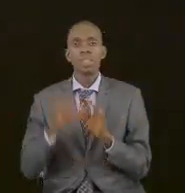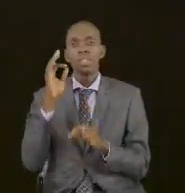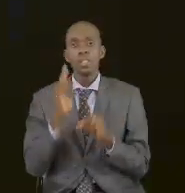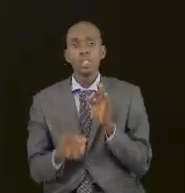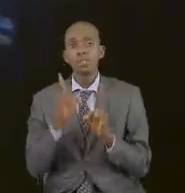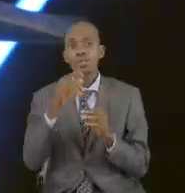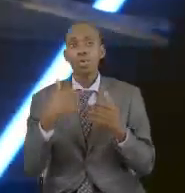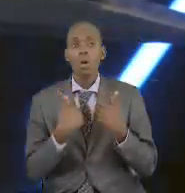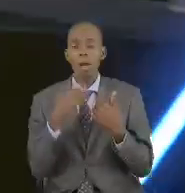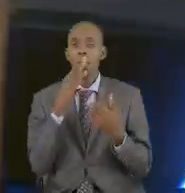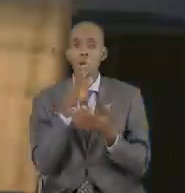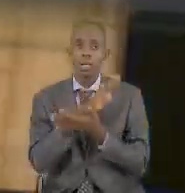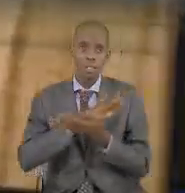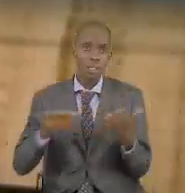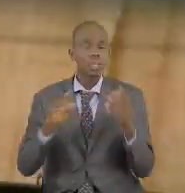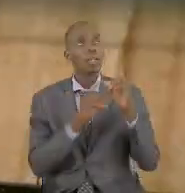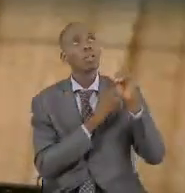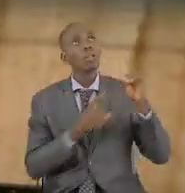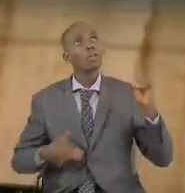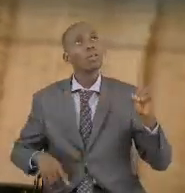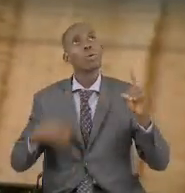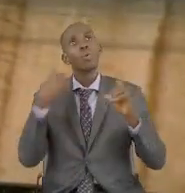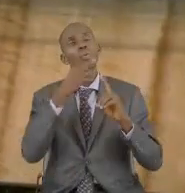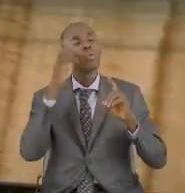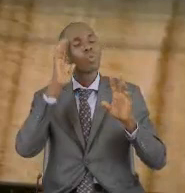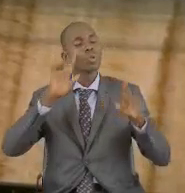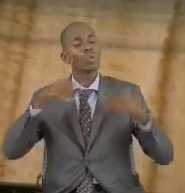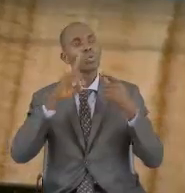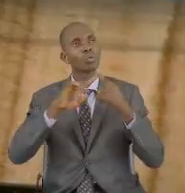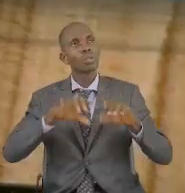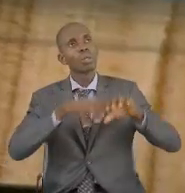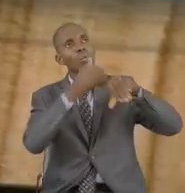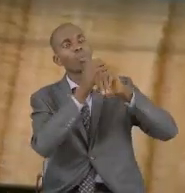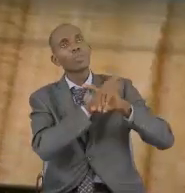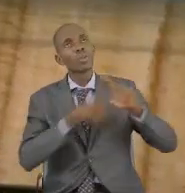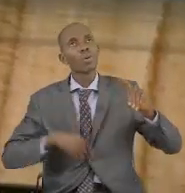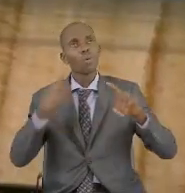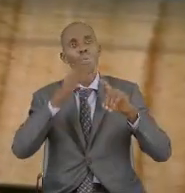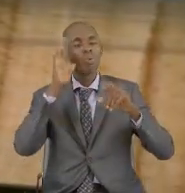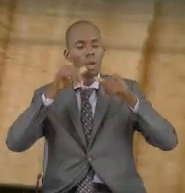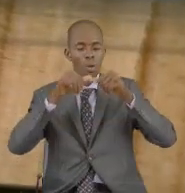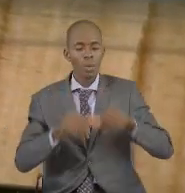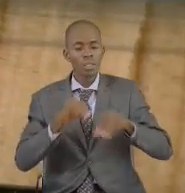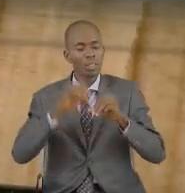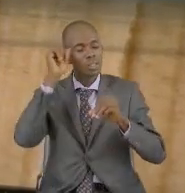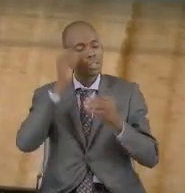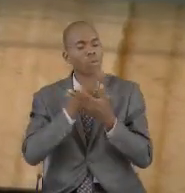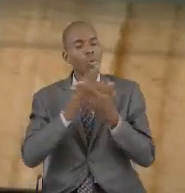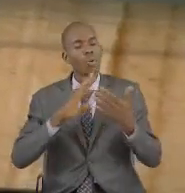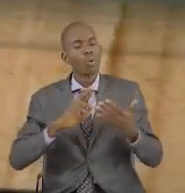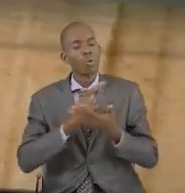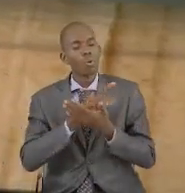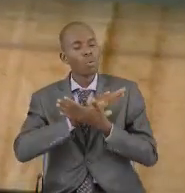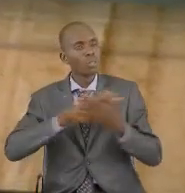cleansed, Lord, who will go to the hill of the Lord, and who will abide in his holy hill? They that have